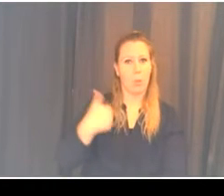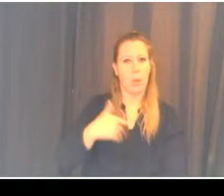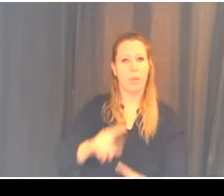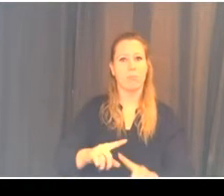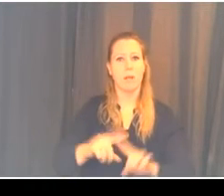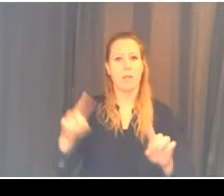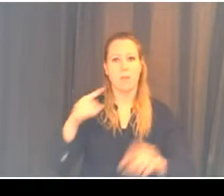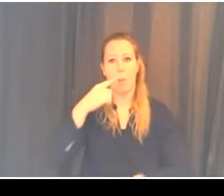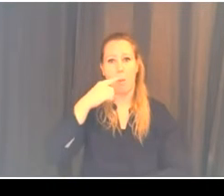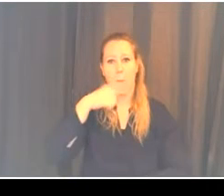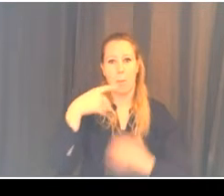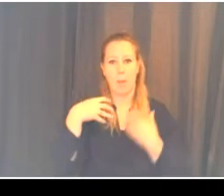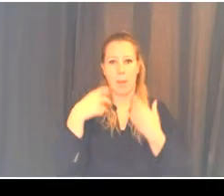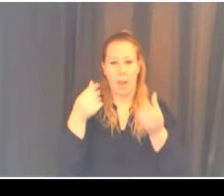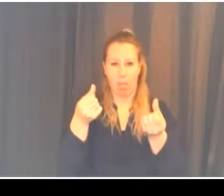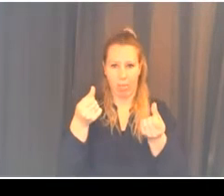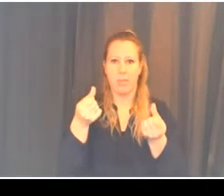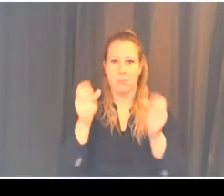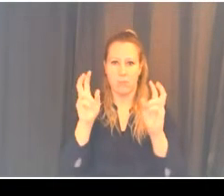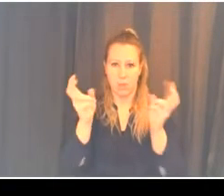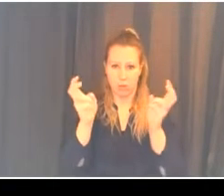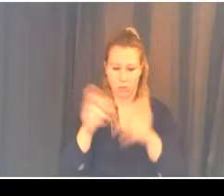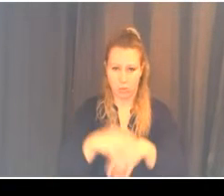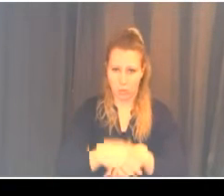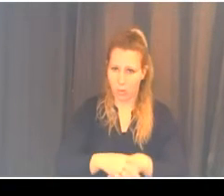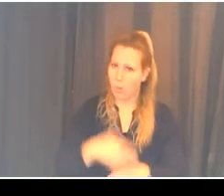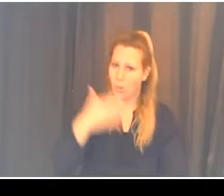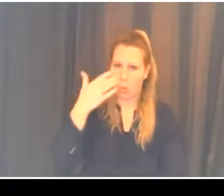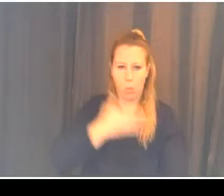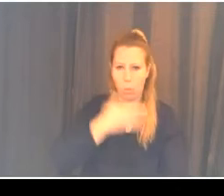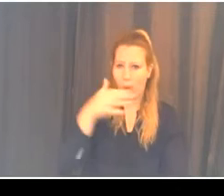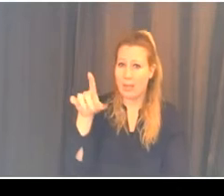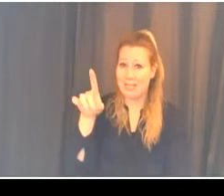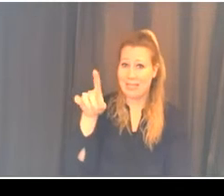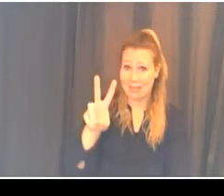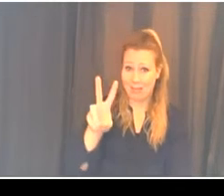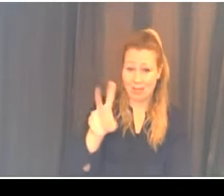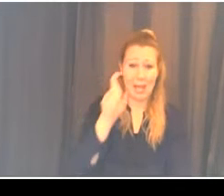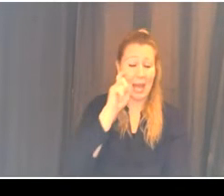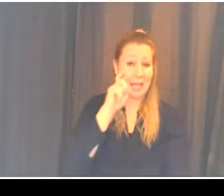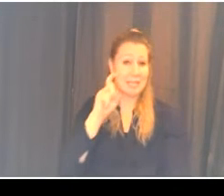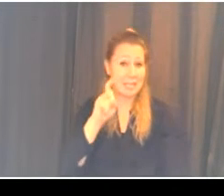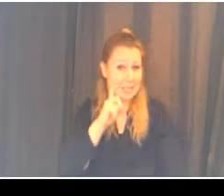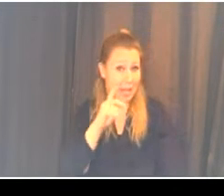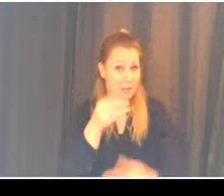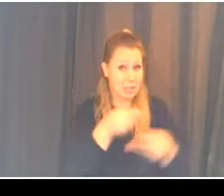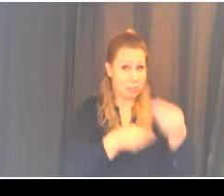abusers are compounded to for those communities facing disproportionate